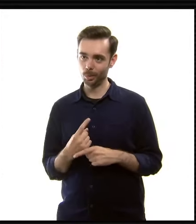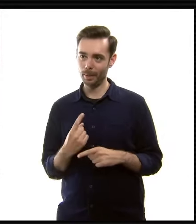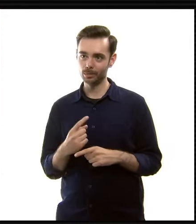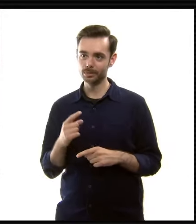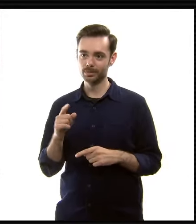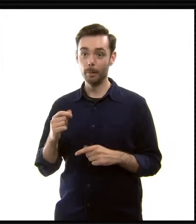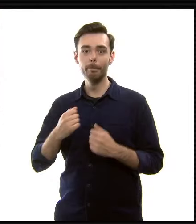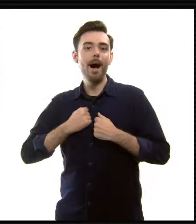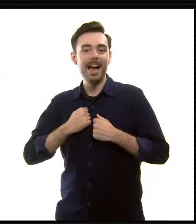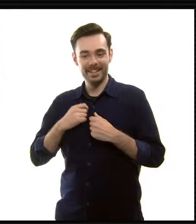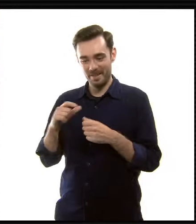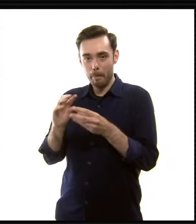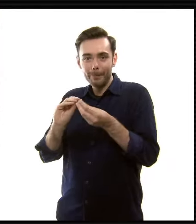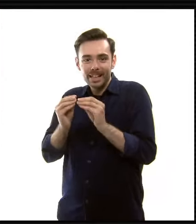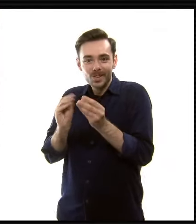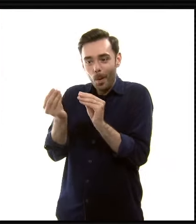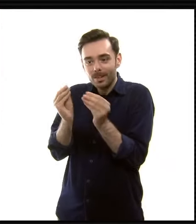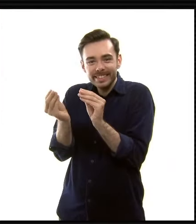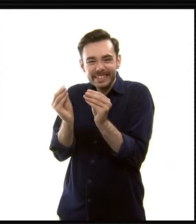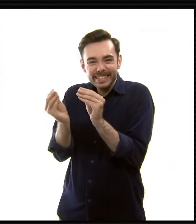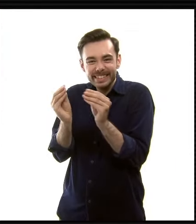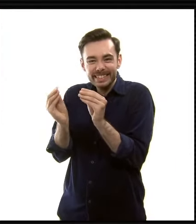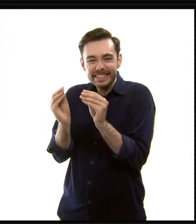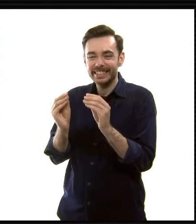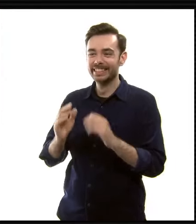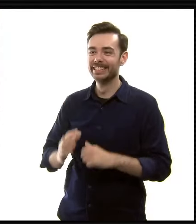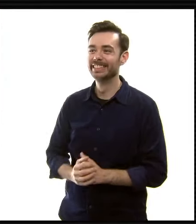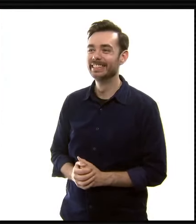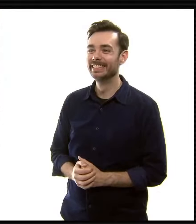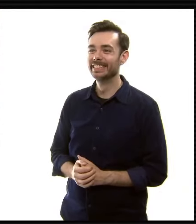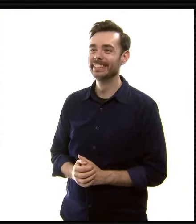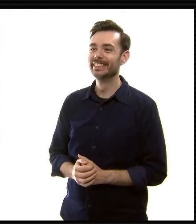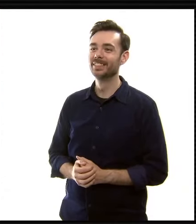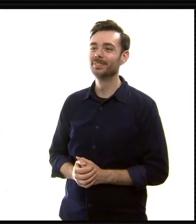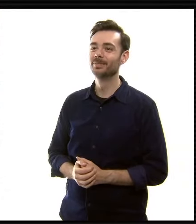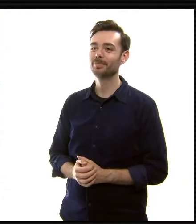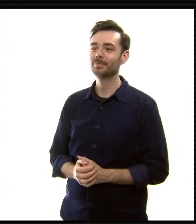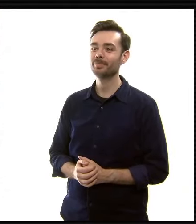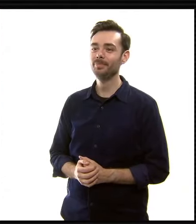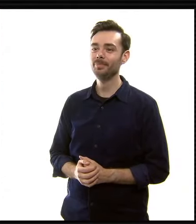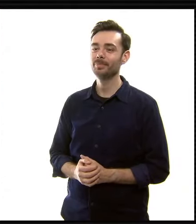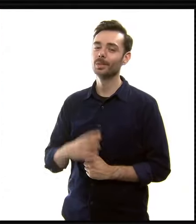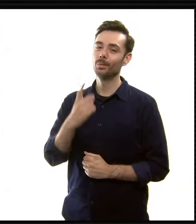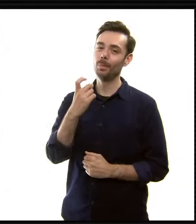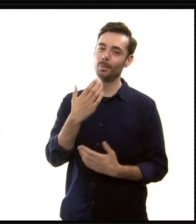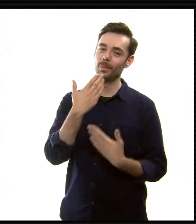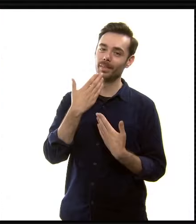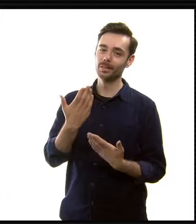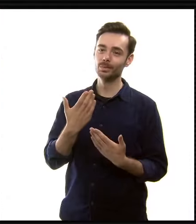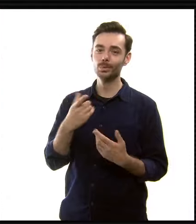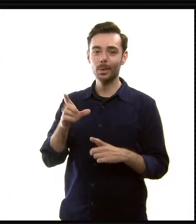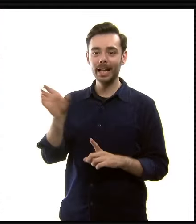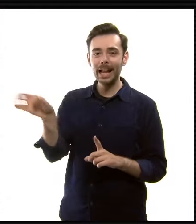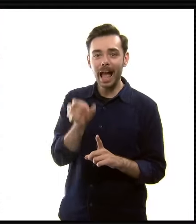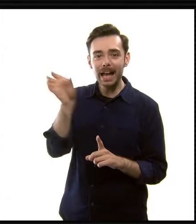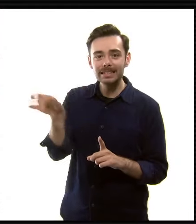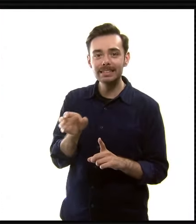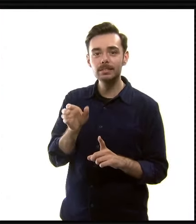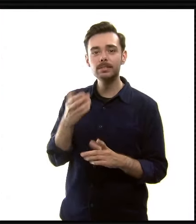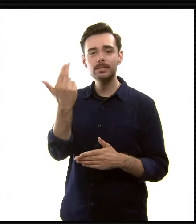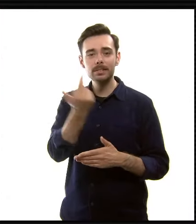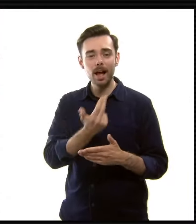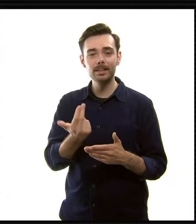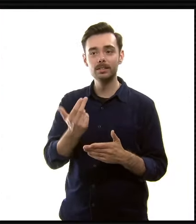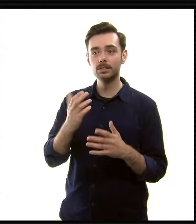that's right. That's what I was talking about. I was talking about Melvin's cake. Yeah, that's it. We want to say a massive thank you to all of our incredible guests, all the LEGO designers, the